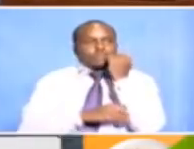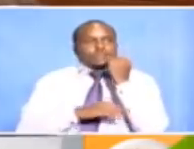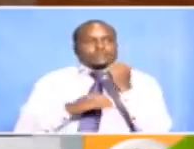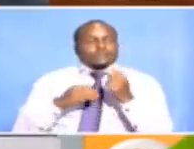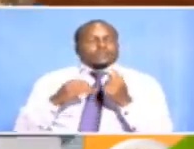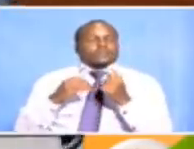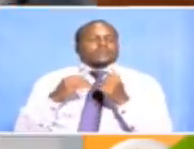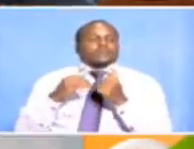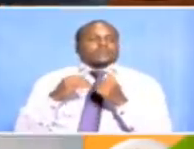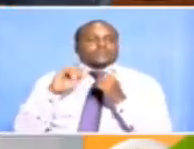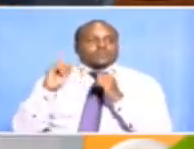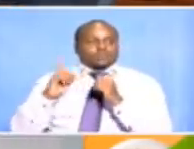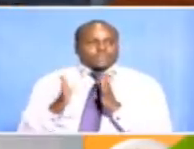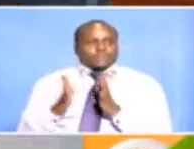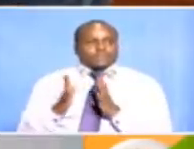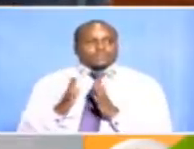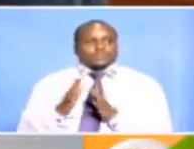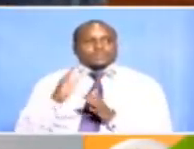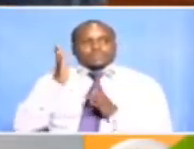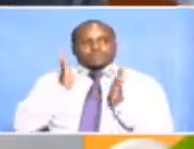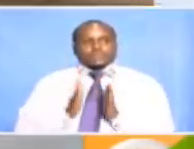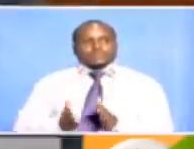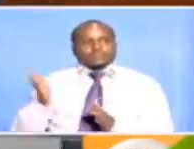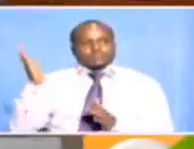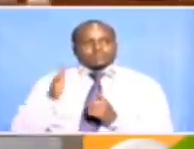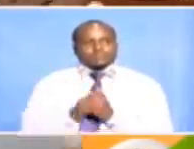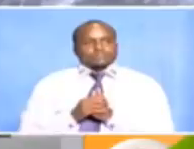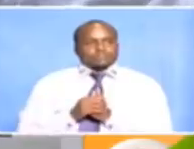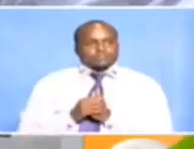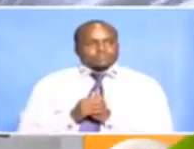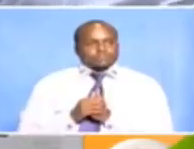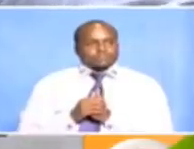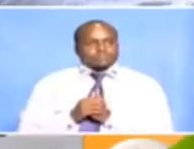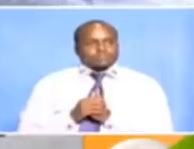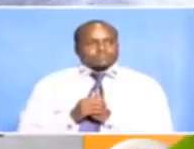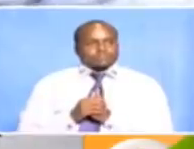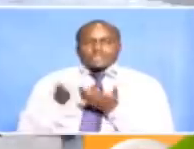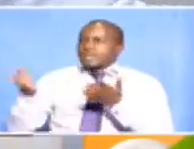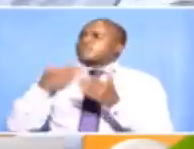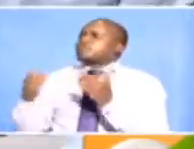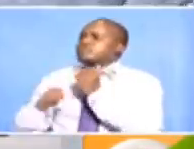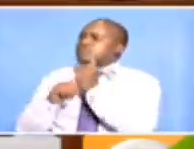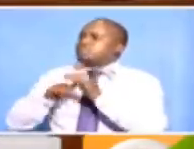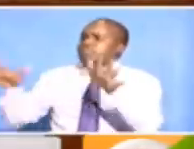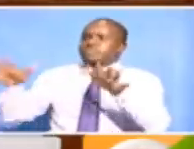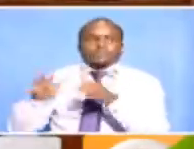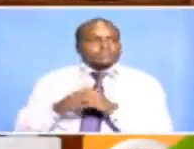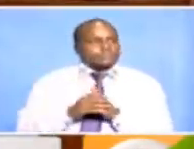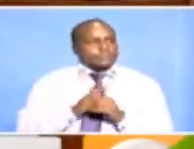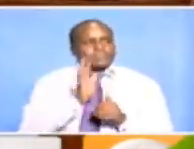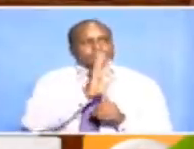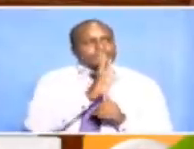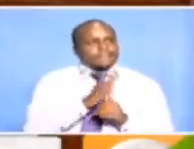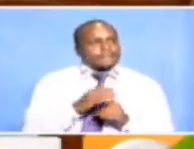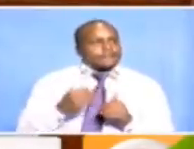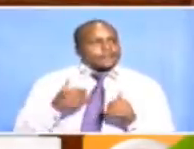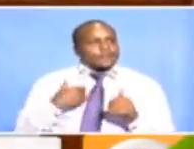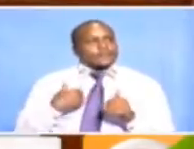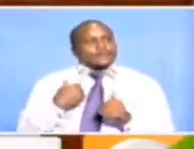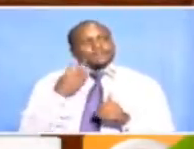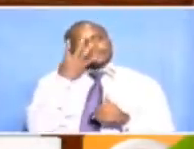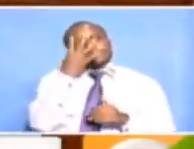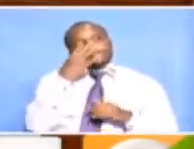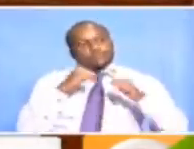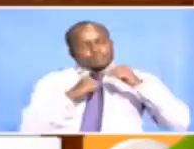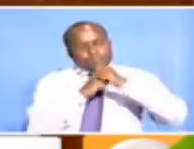that officer will go home. But now you're just playing to popularism. That is not popularism. Let me come to that. We have the four pillars,